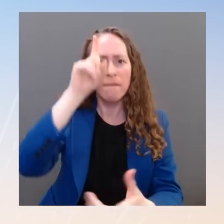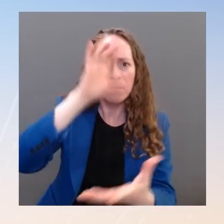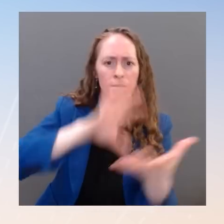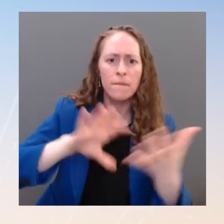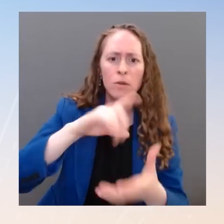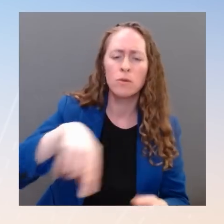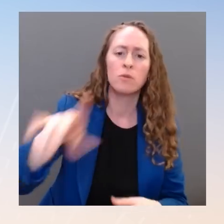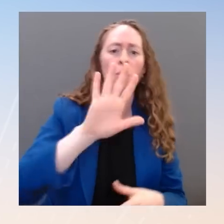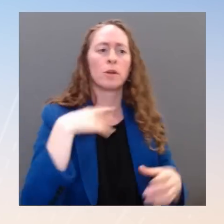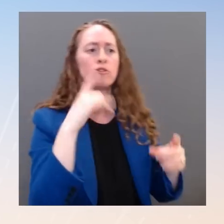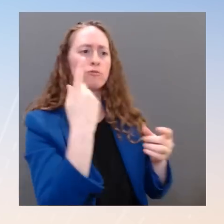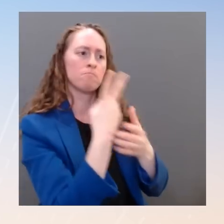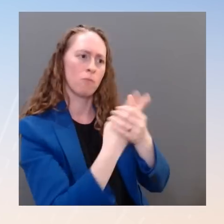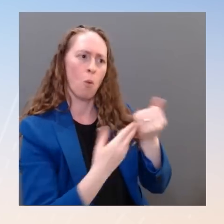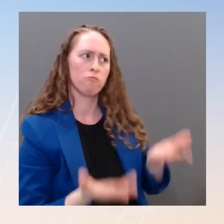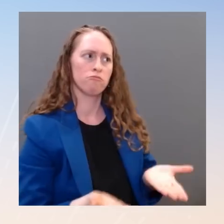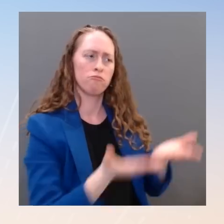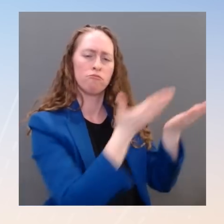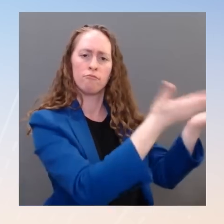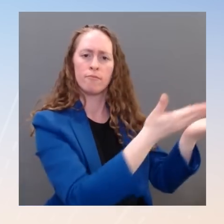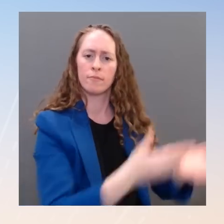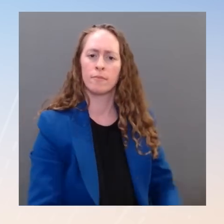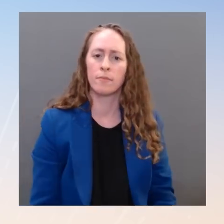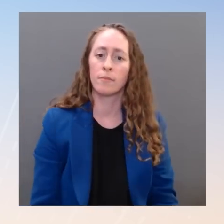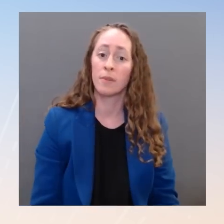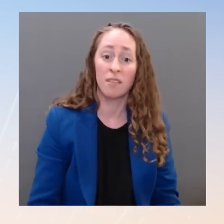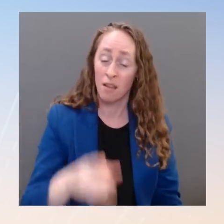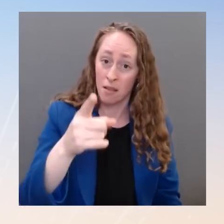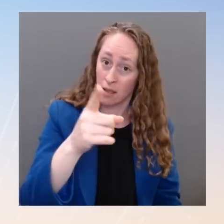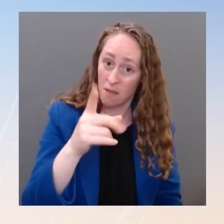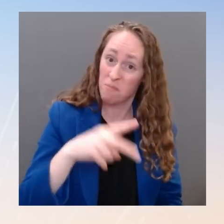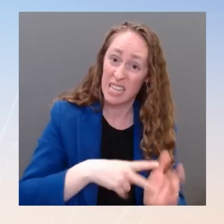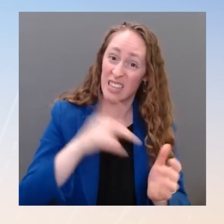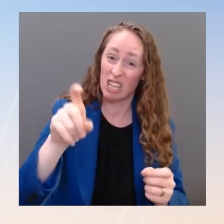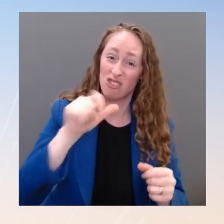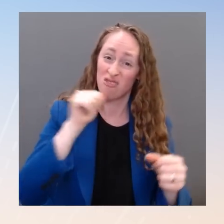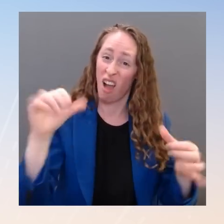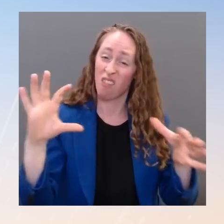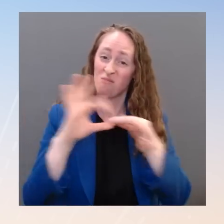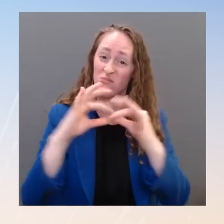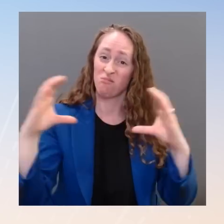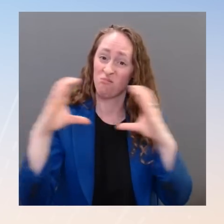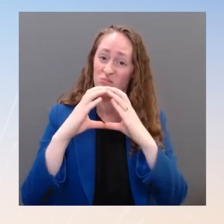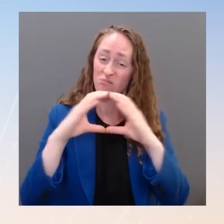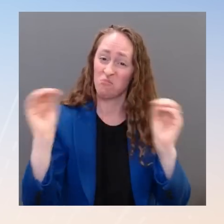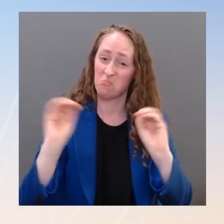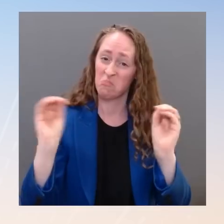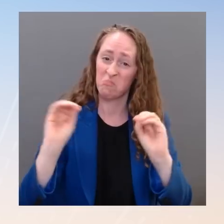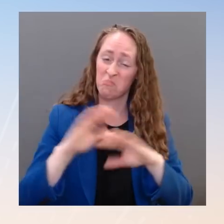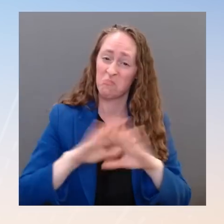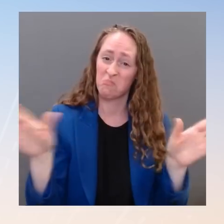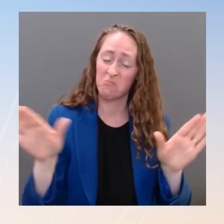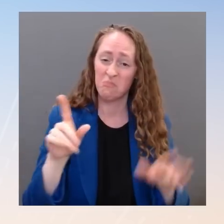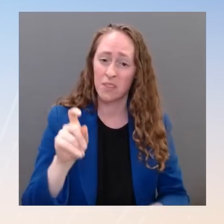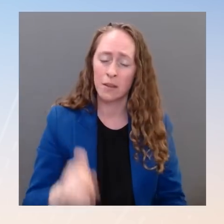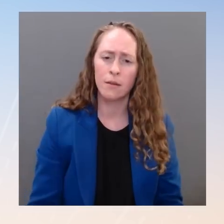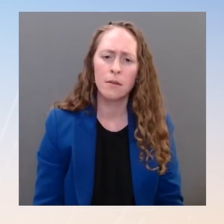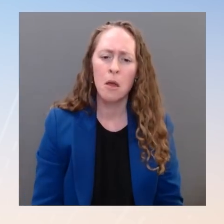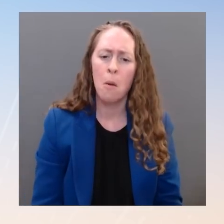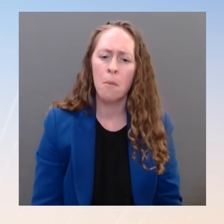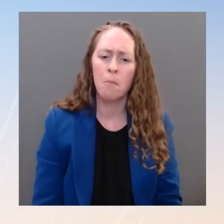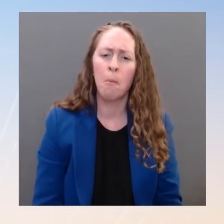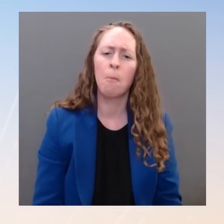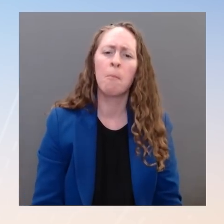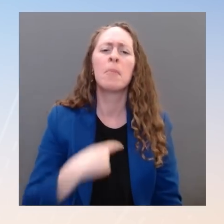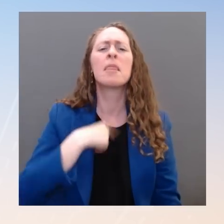be tied to the COVID-19 funding. No, we're saying these are both urgent. We would like to move these forward. We'll work with you to determine how to